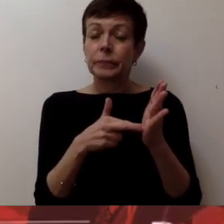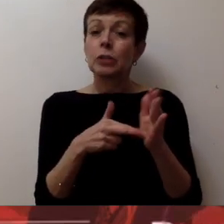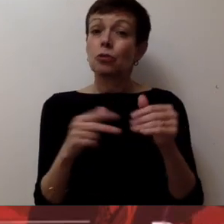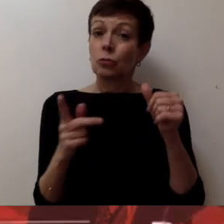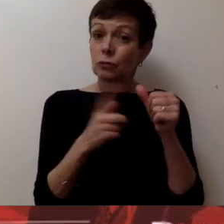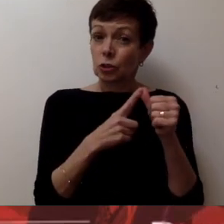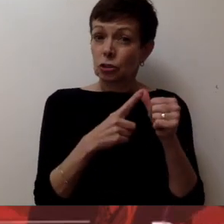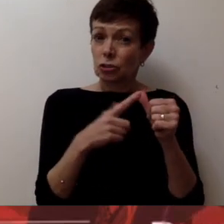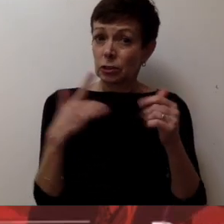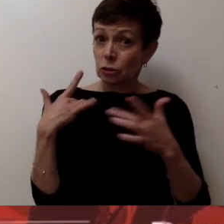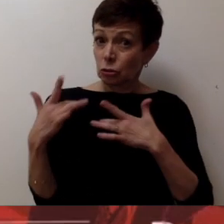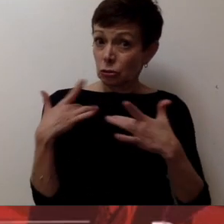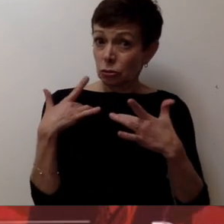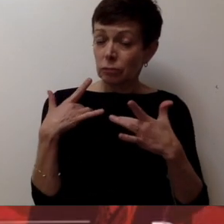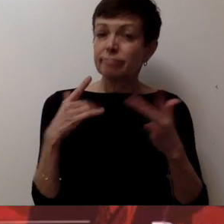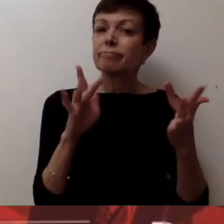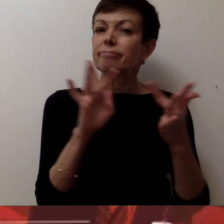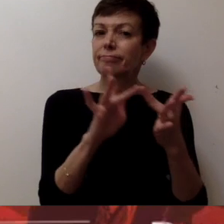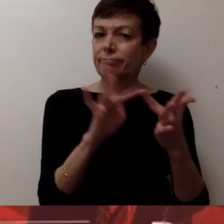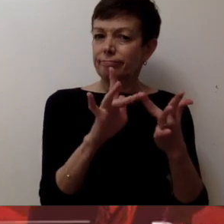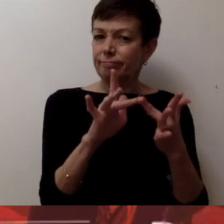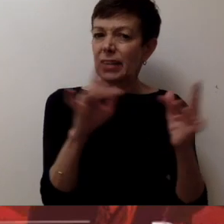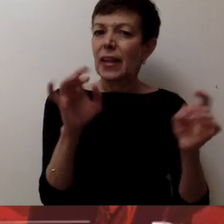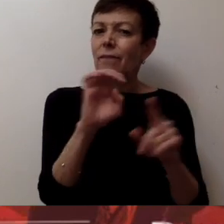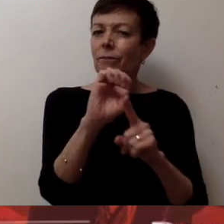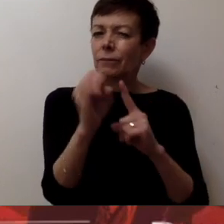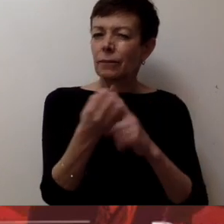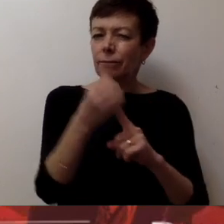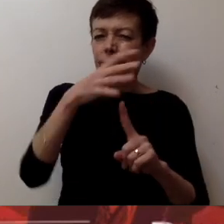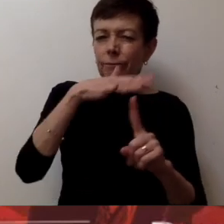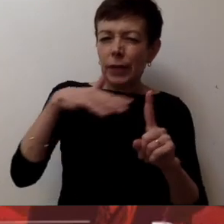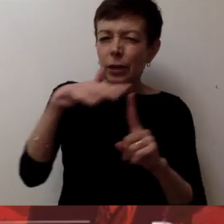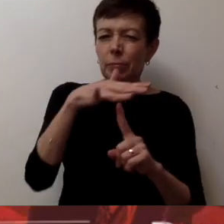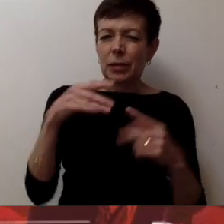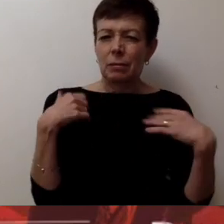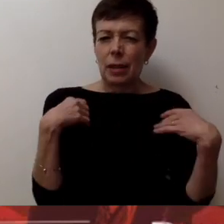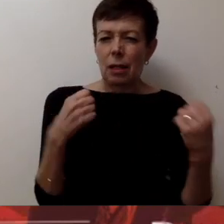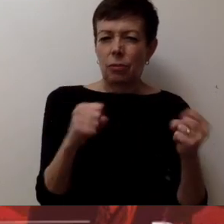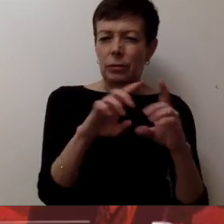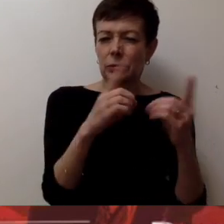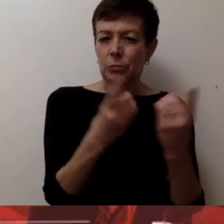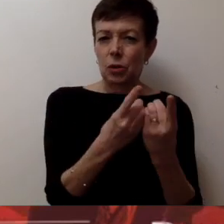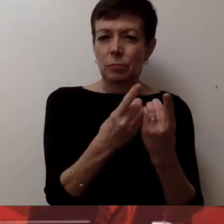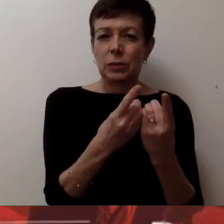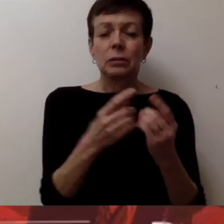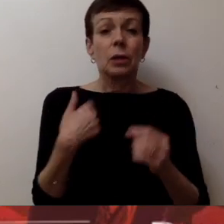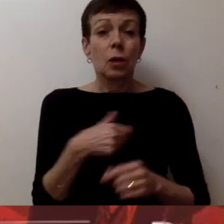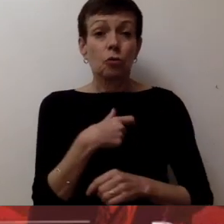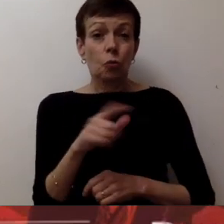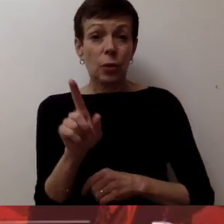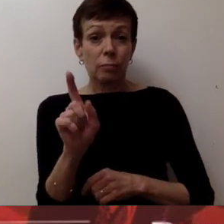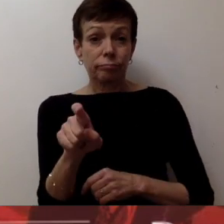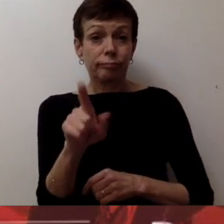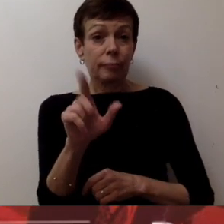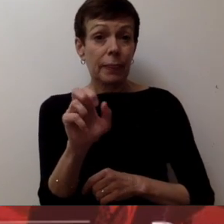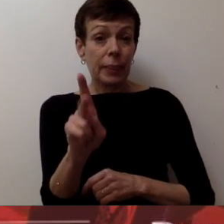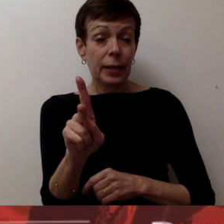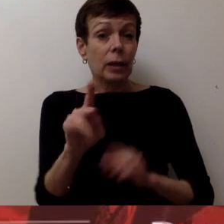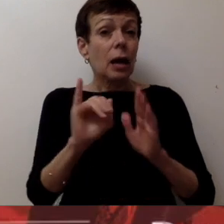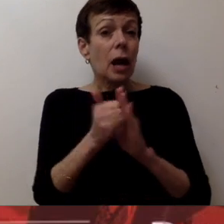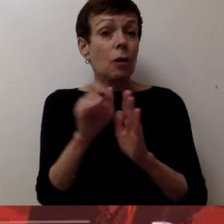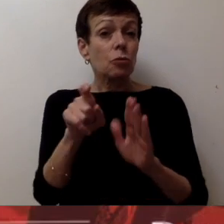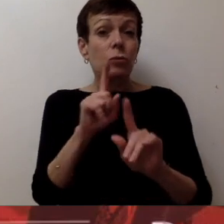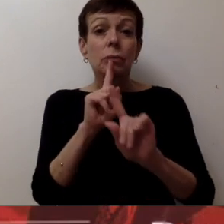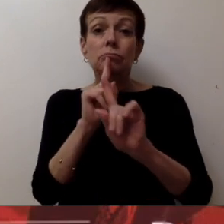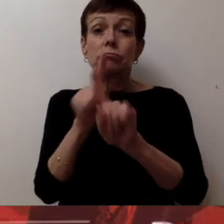contact is Environmental Public Health. So we've posted a link for how residents can report concerns such as social